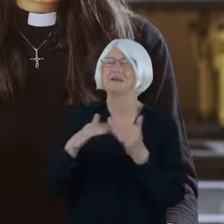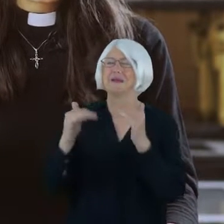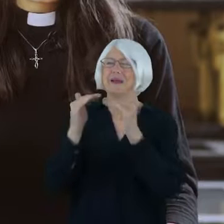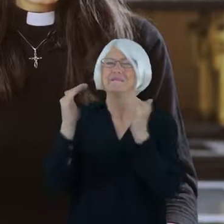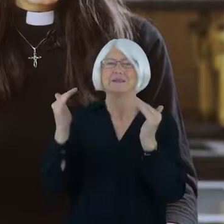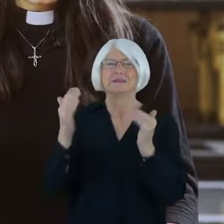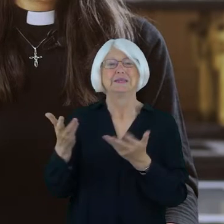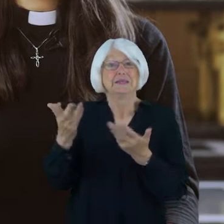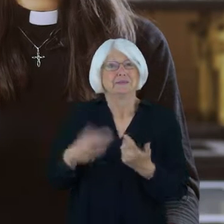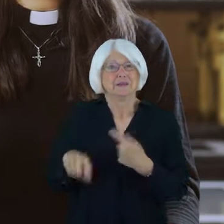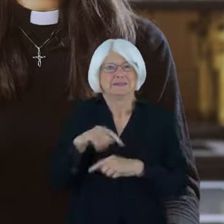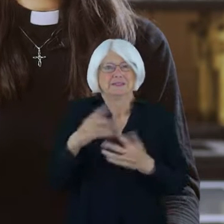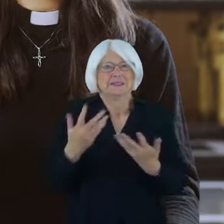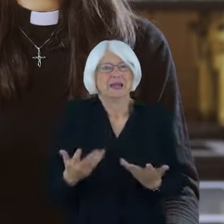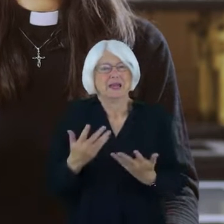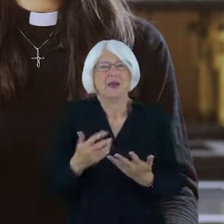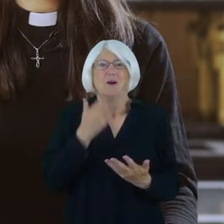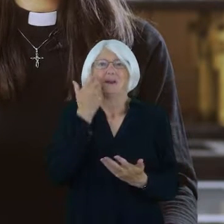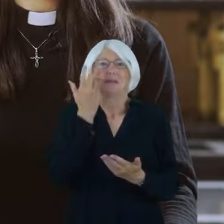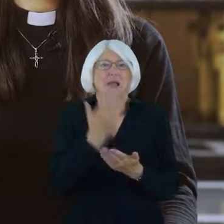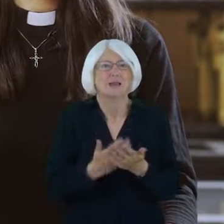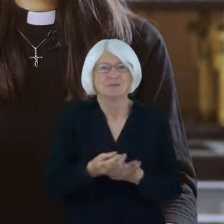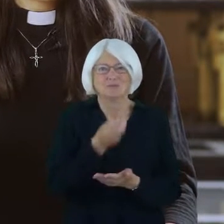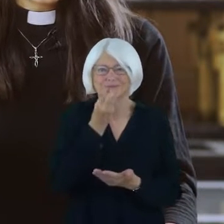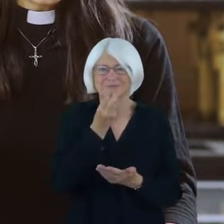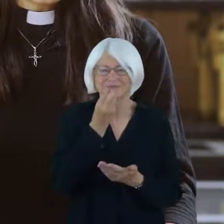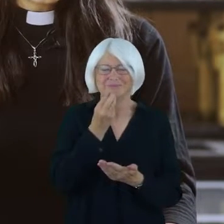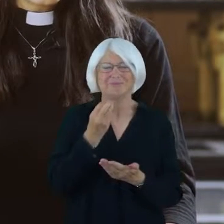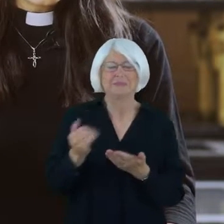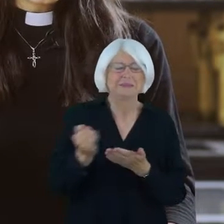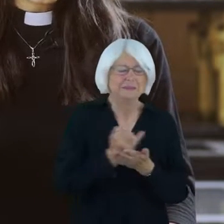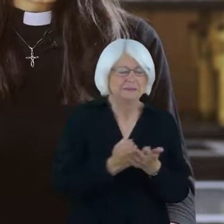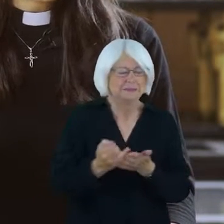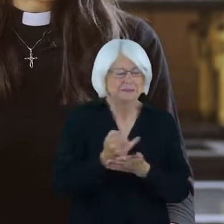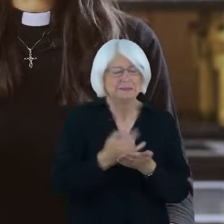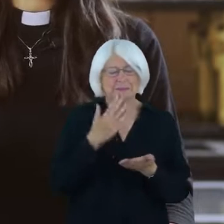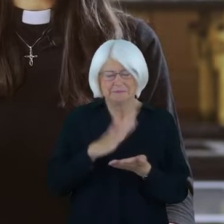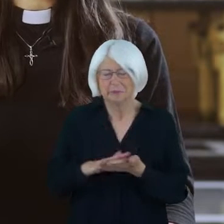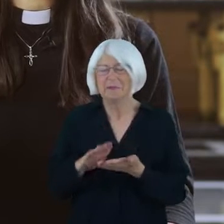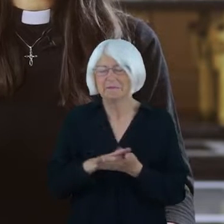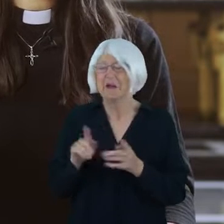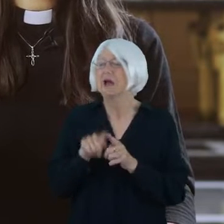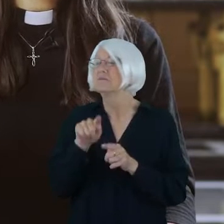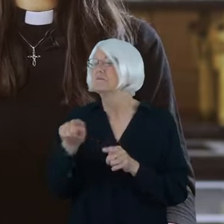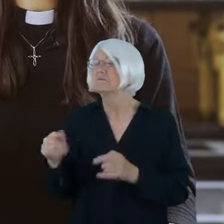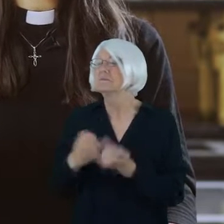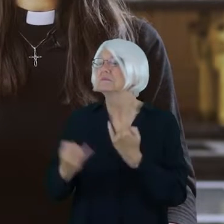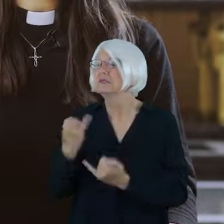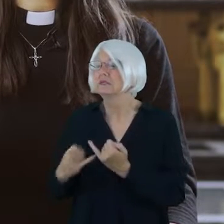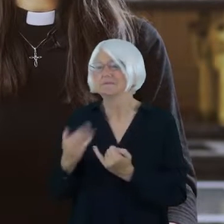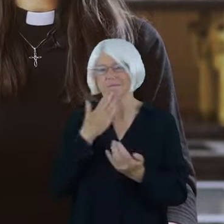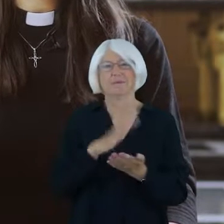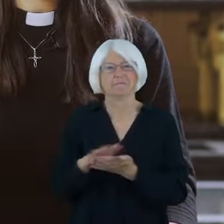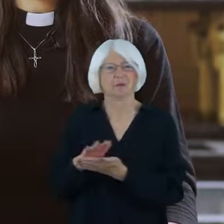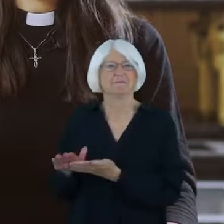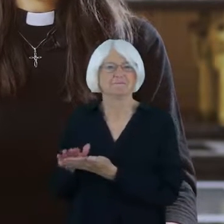heaven. Give us this day our daily bread. And forgive us our trespasses, as we forgive those who